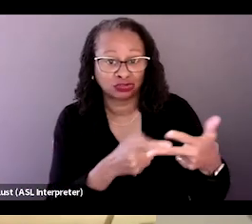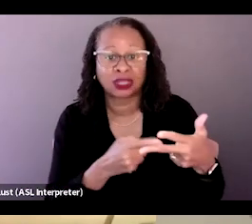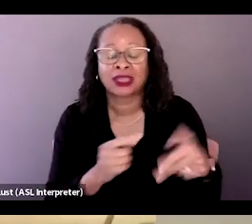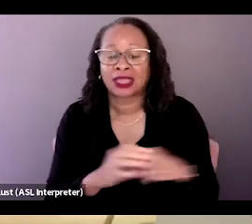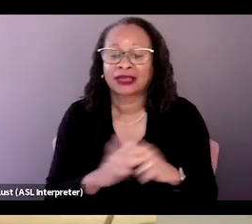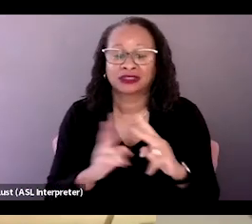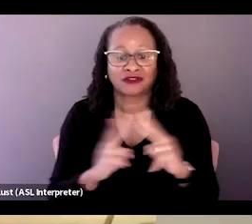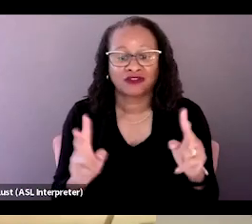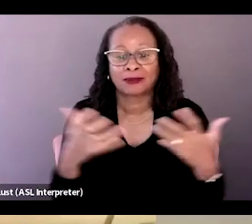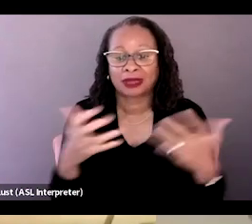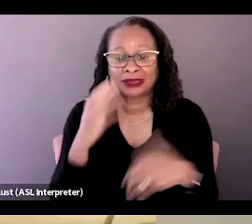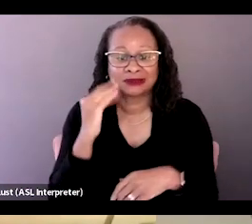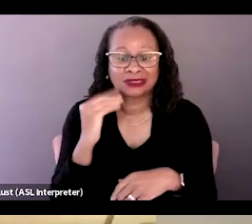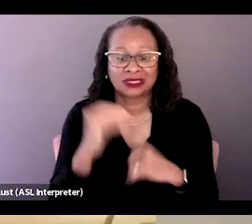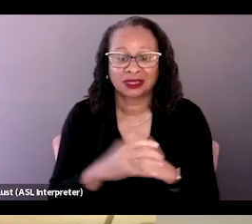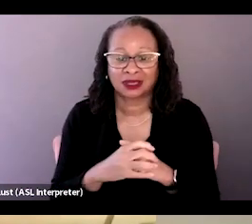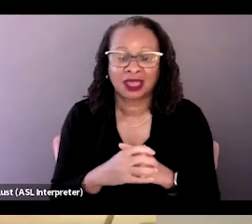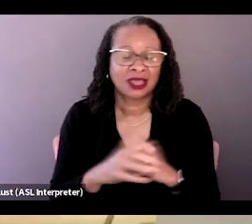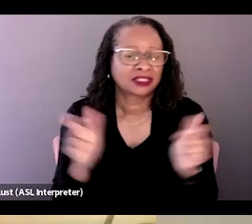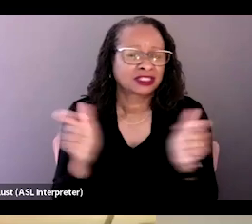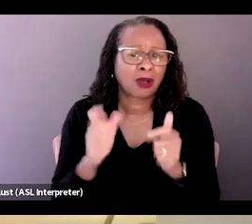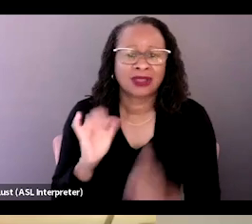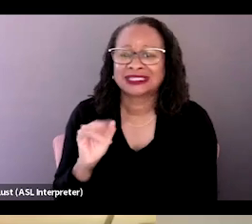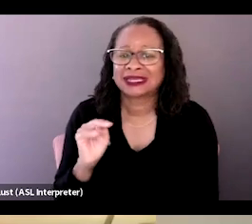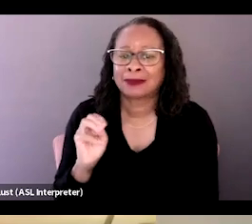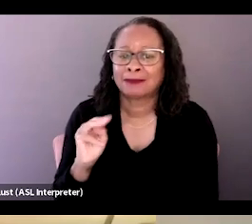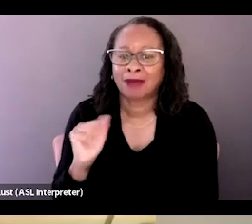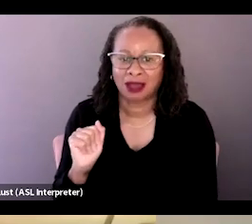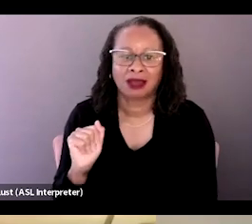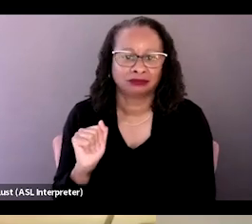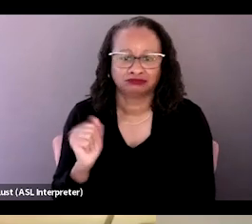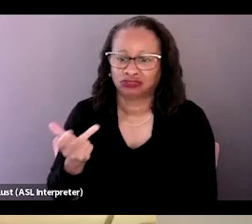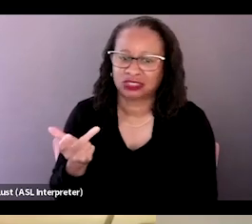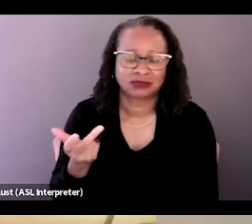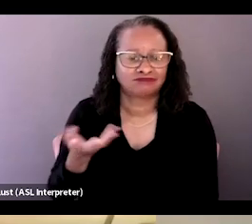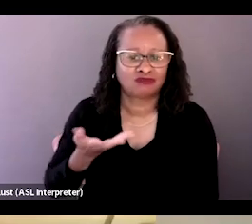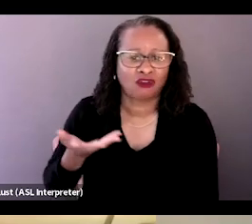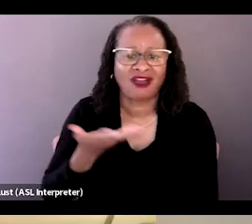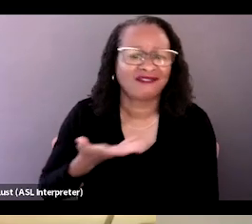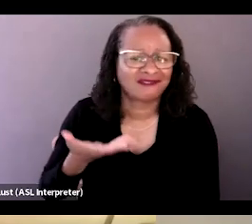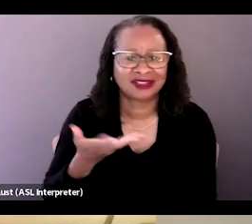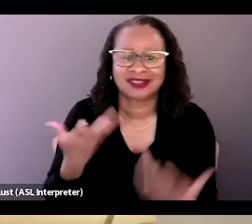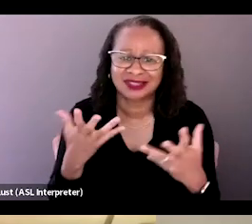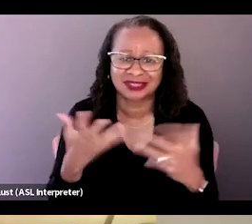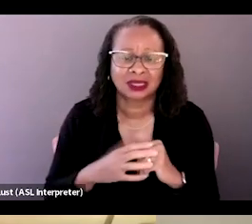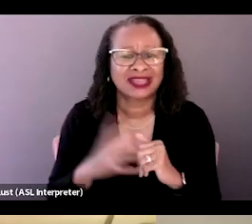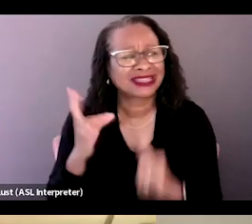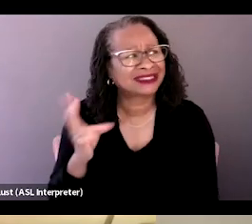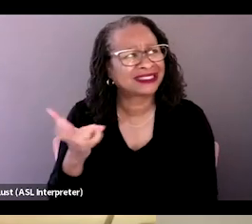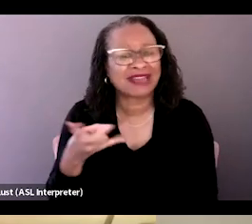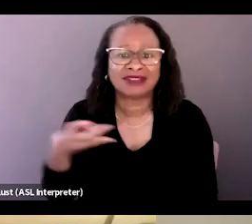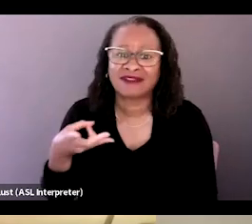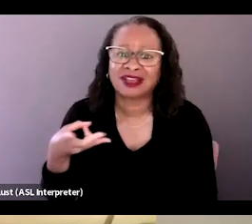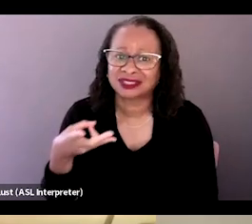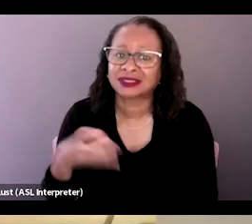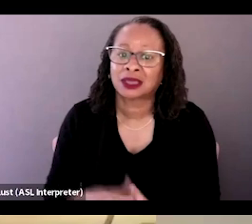experience, you know. It was a very small cinema, just us, and I think what